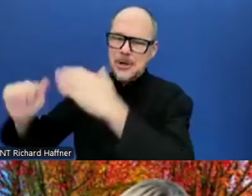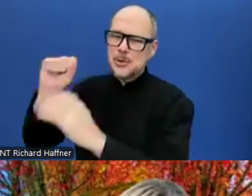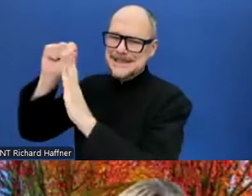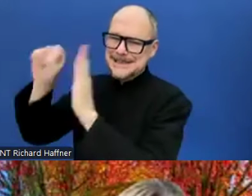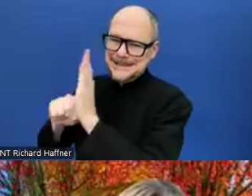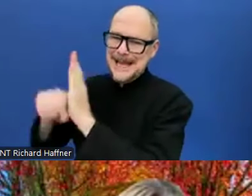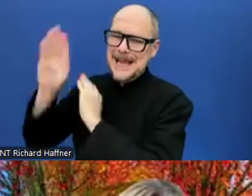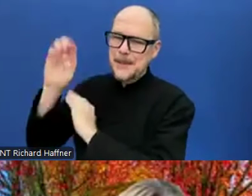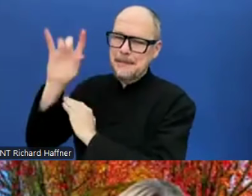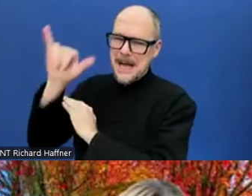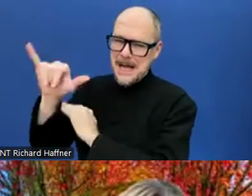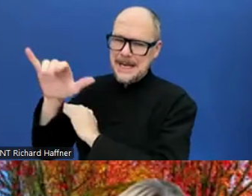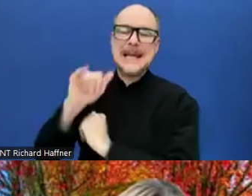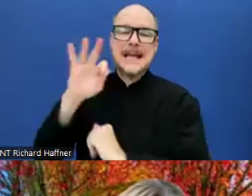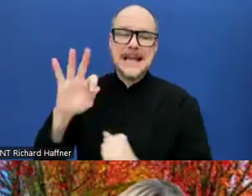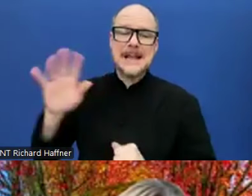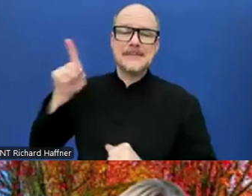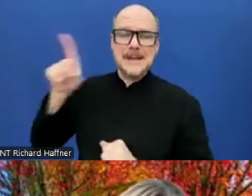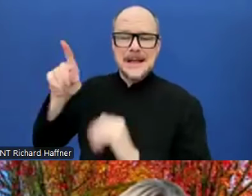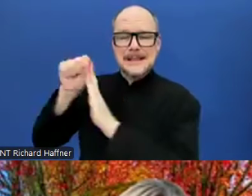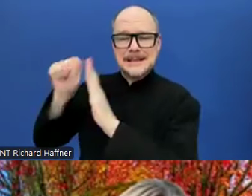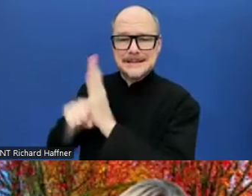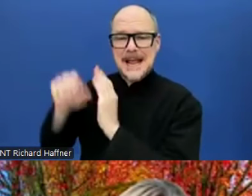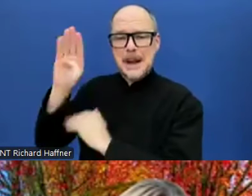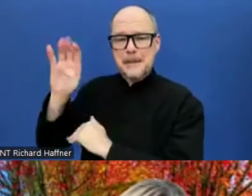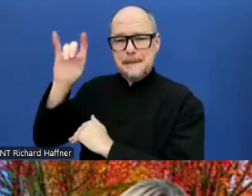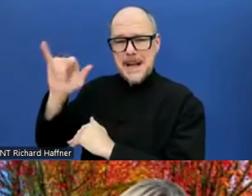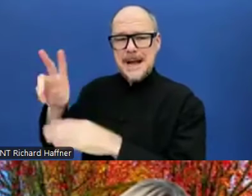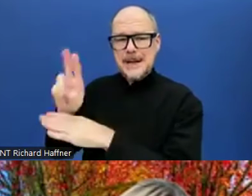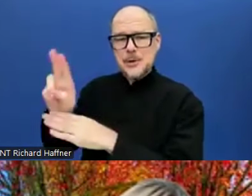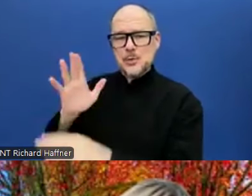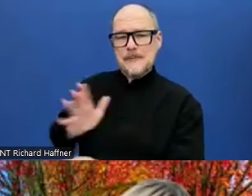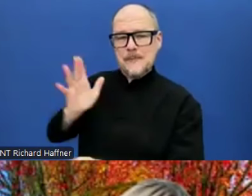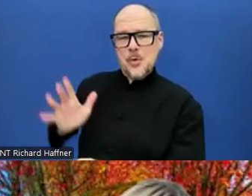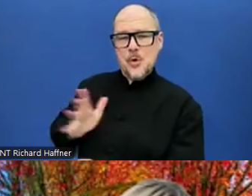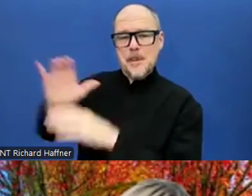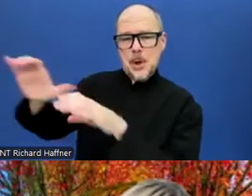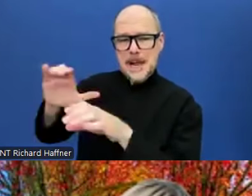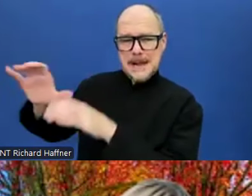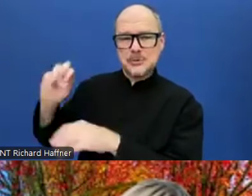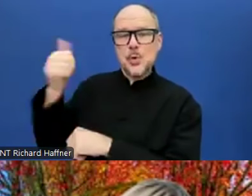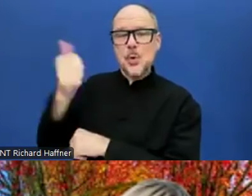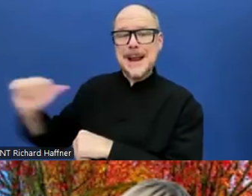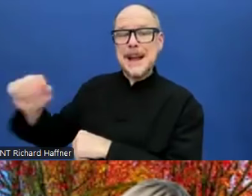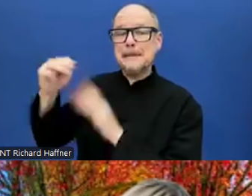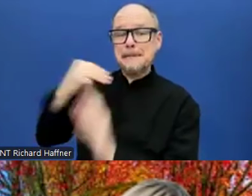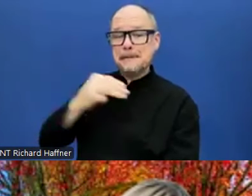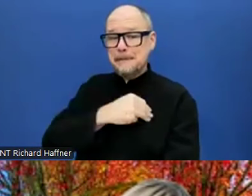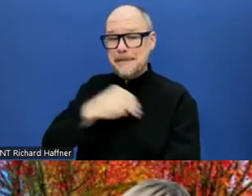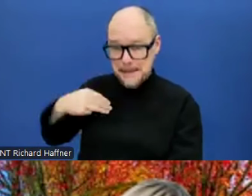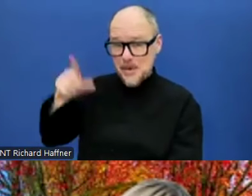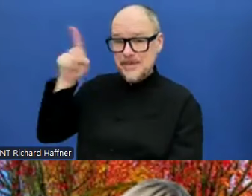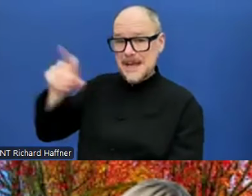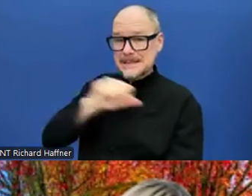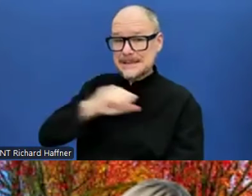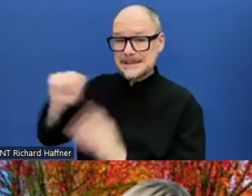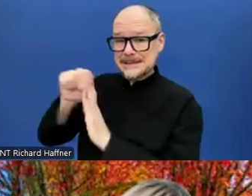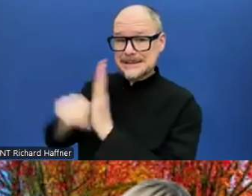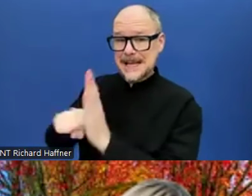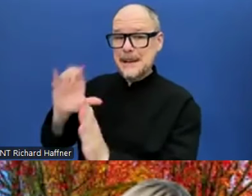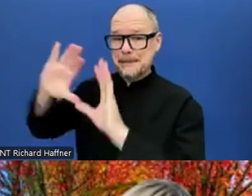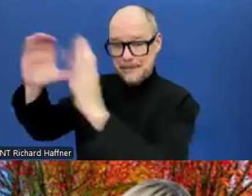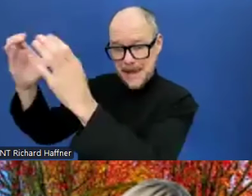If created by formal action of the state body or of any member of the state body, and if the advisory body so